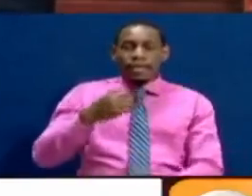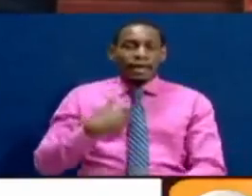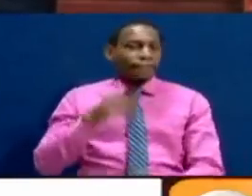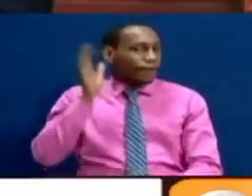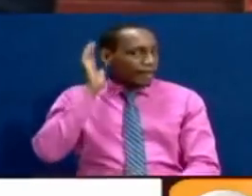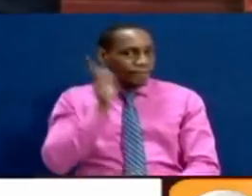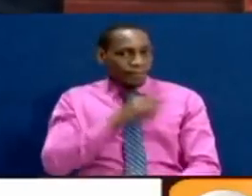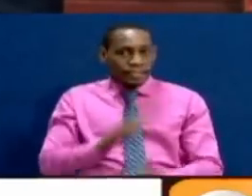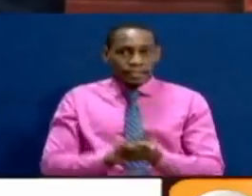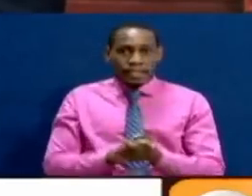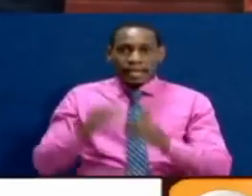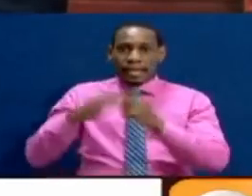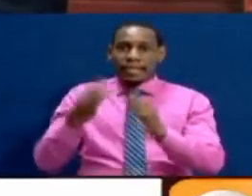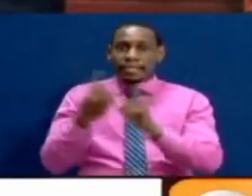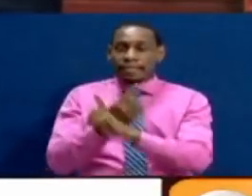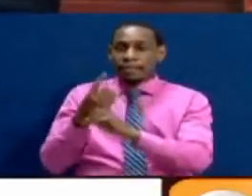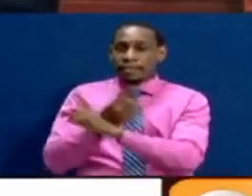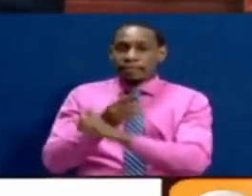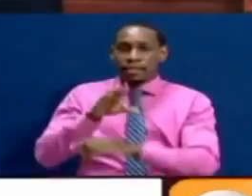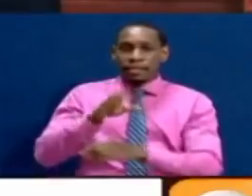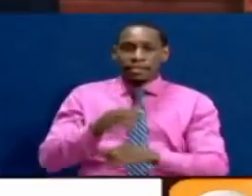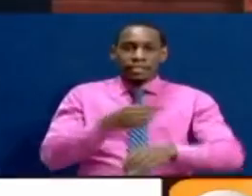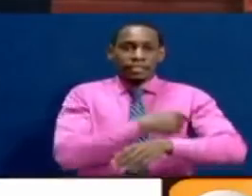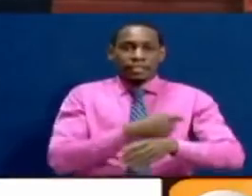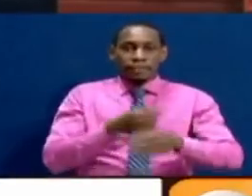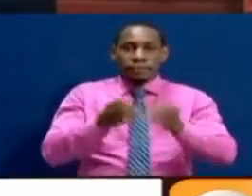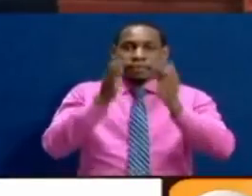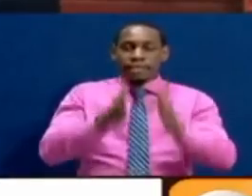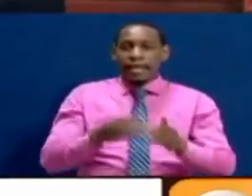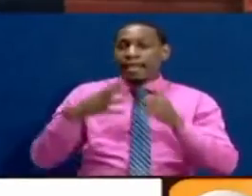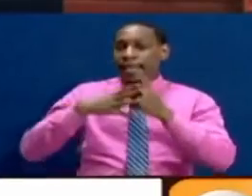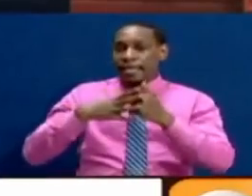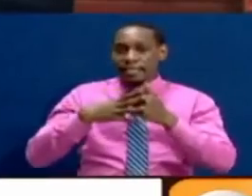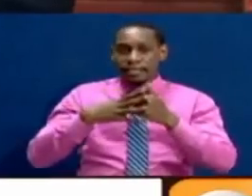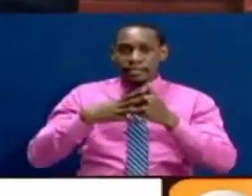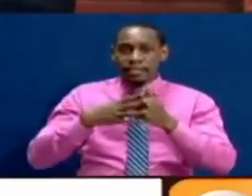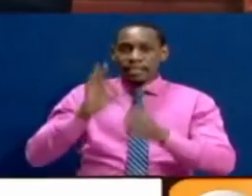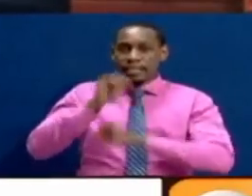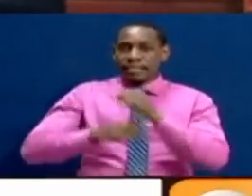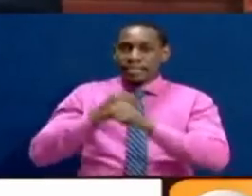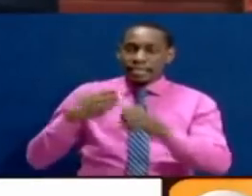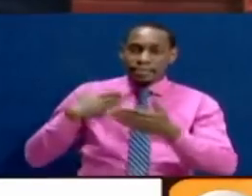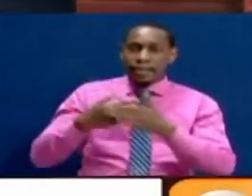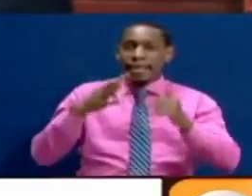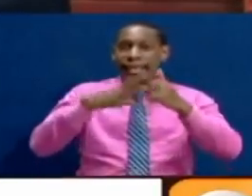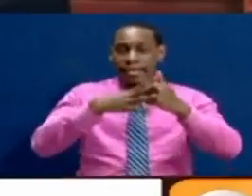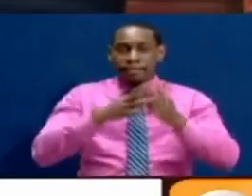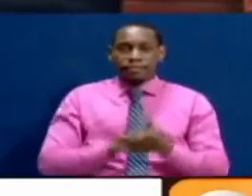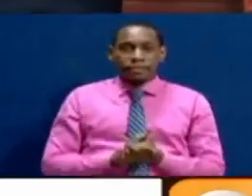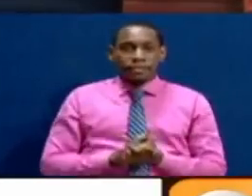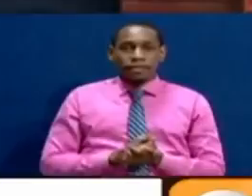had 9 different chief officers of finance. 9. In 3 years, 9 different